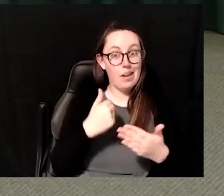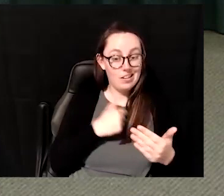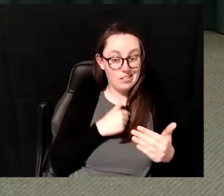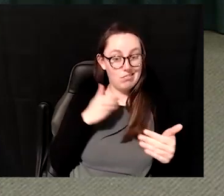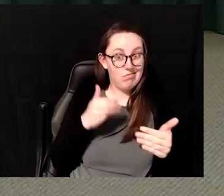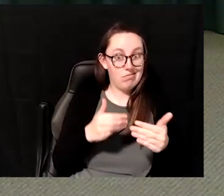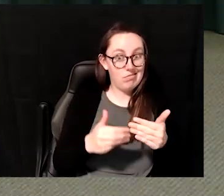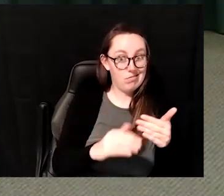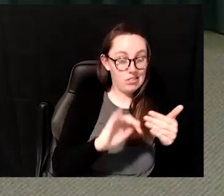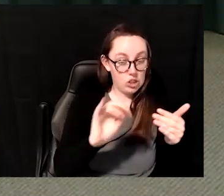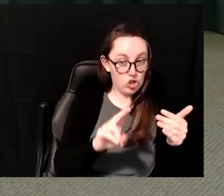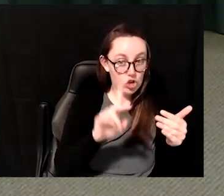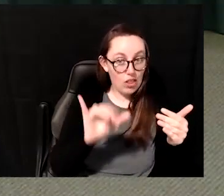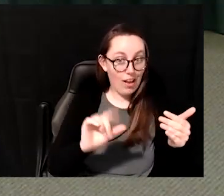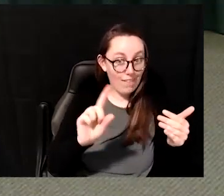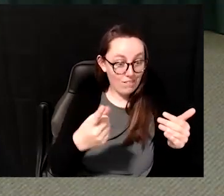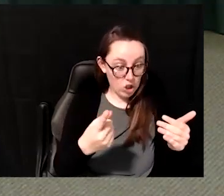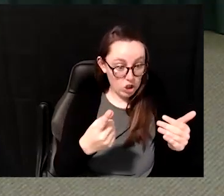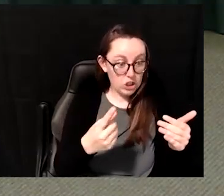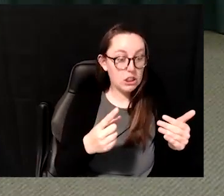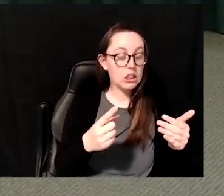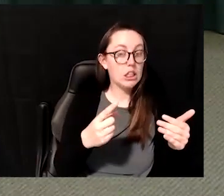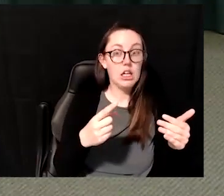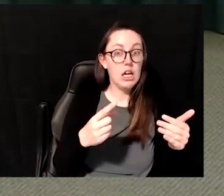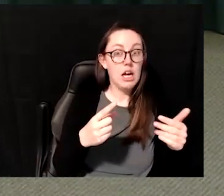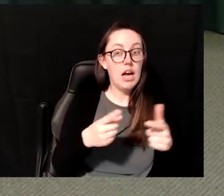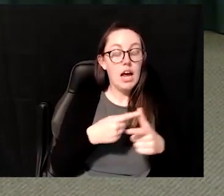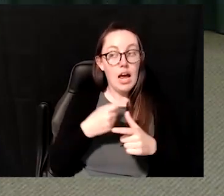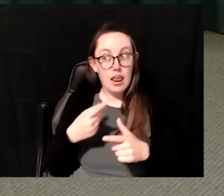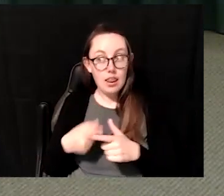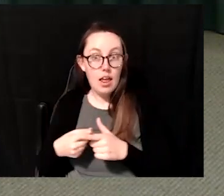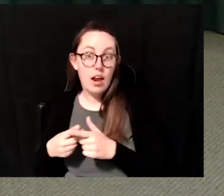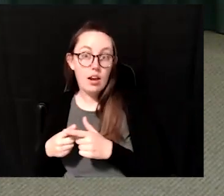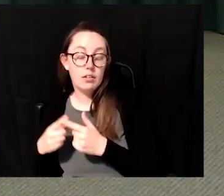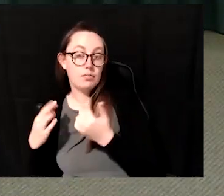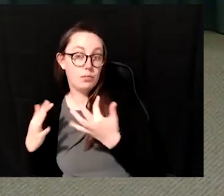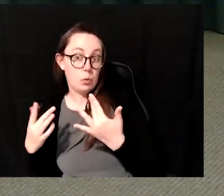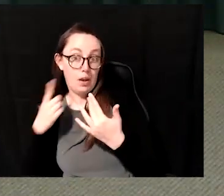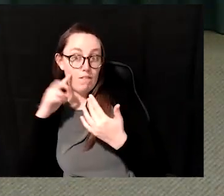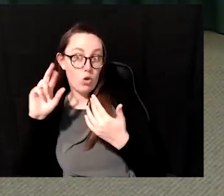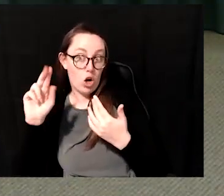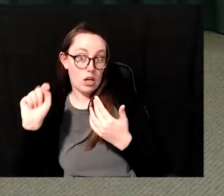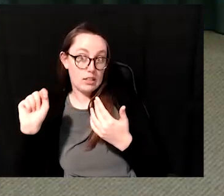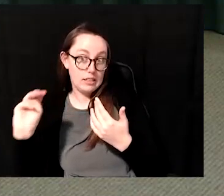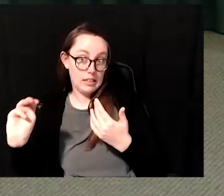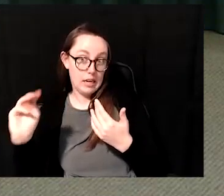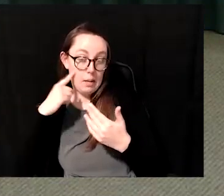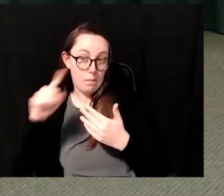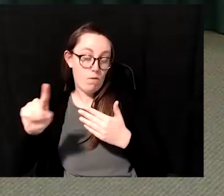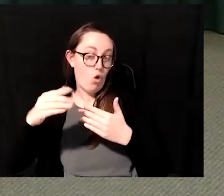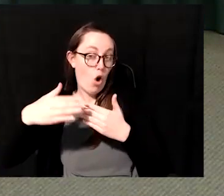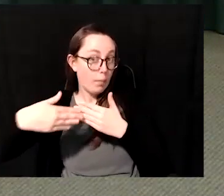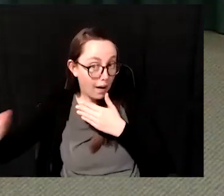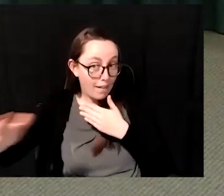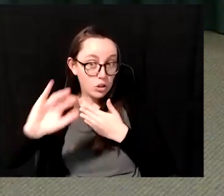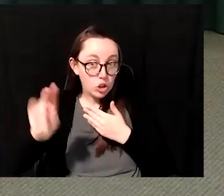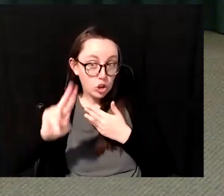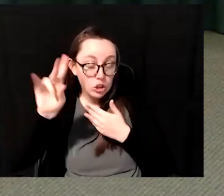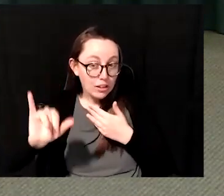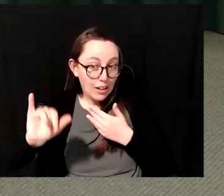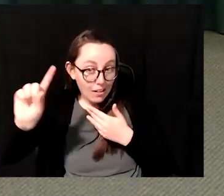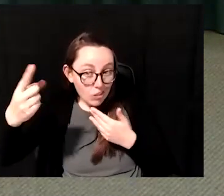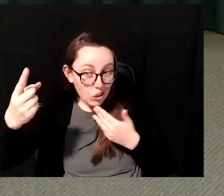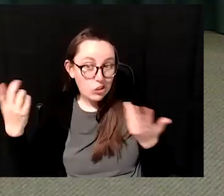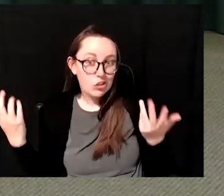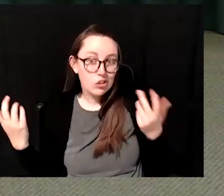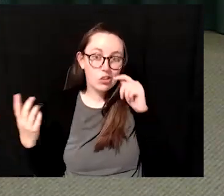don't add 350 to the budget then we just do that thing for the rest of the way yeah